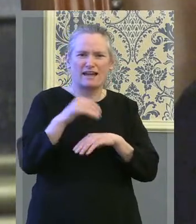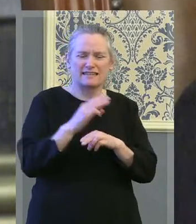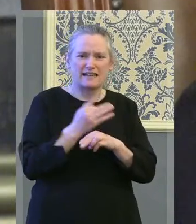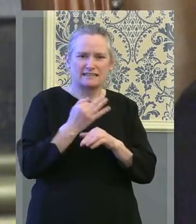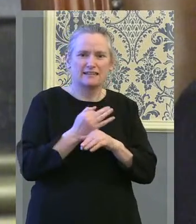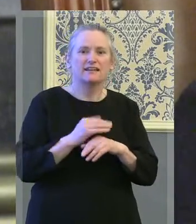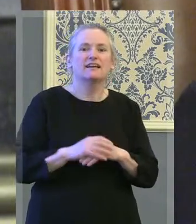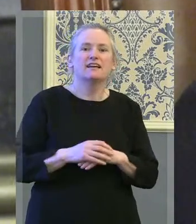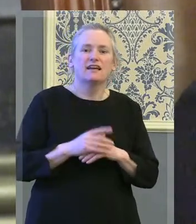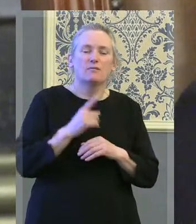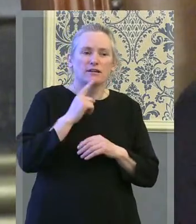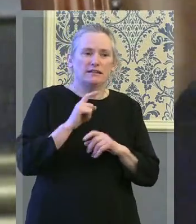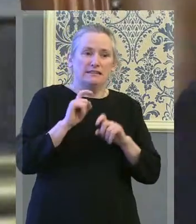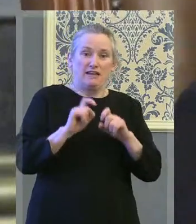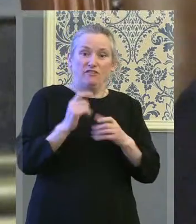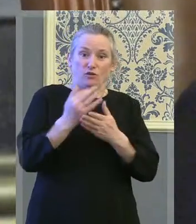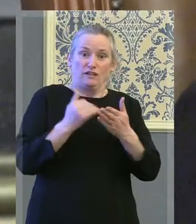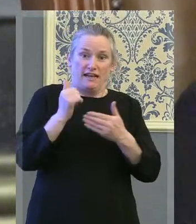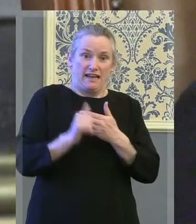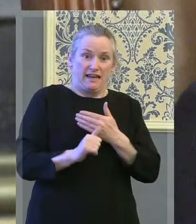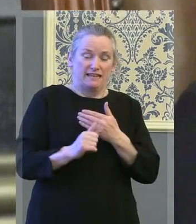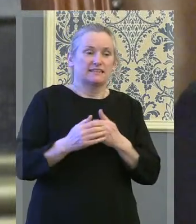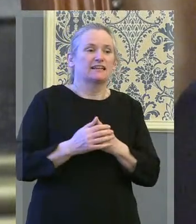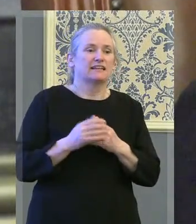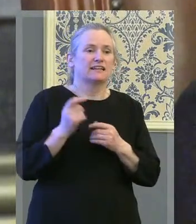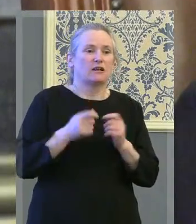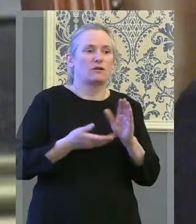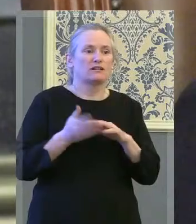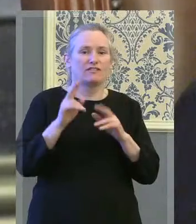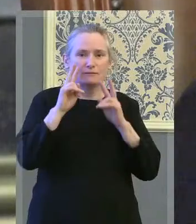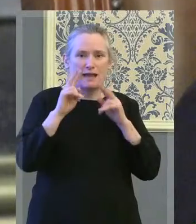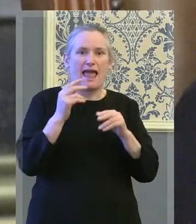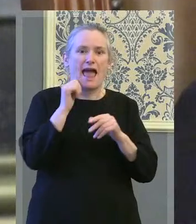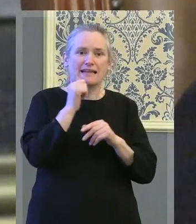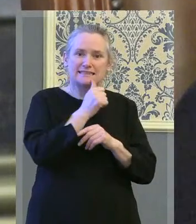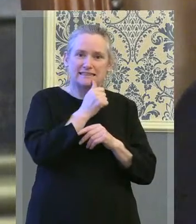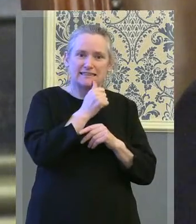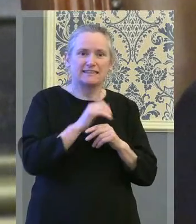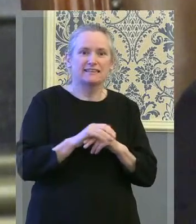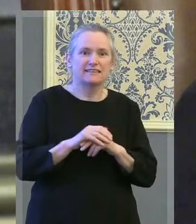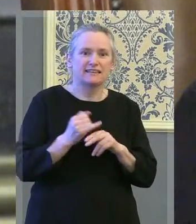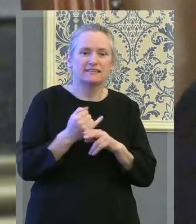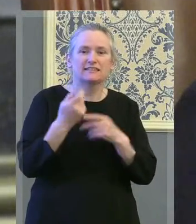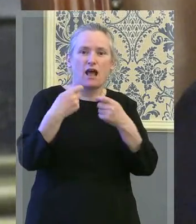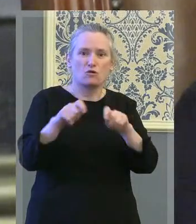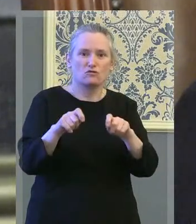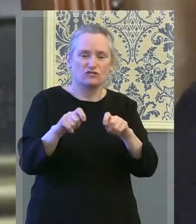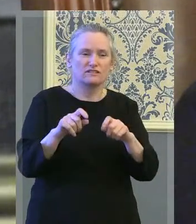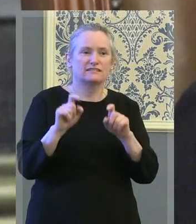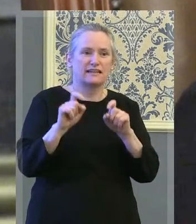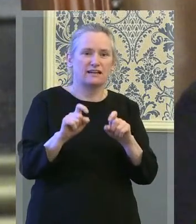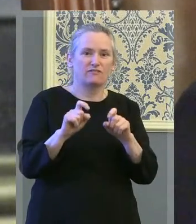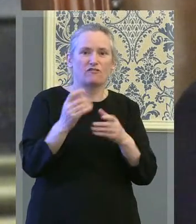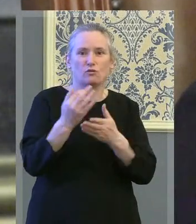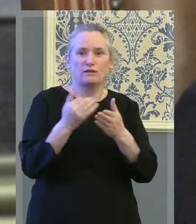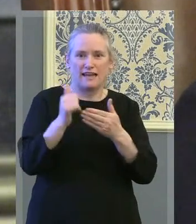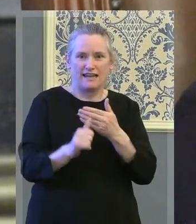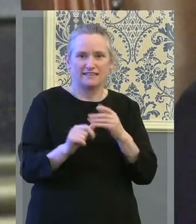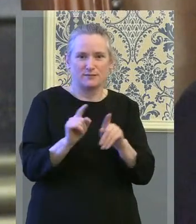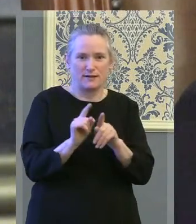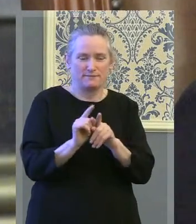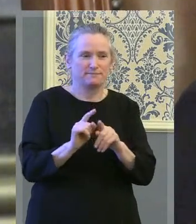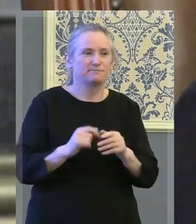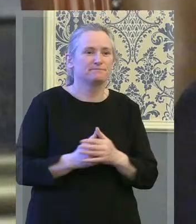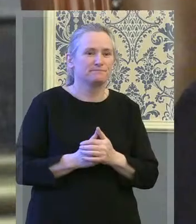But I stayed with them for a couple of days. Then I moved to Auntie Bid down in the town and stayed with her and Uncle Dennis for a couple of